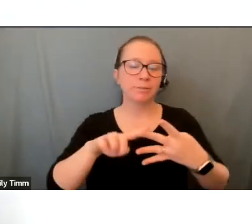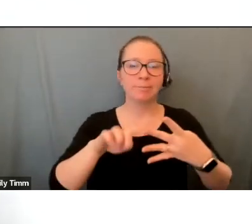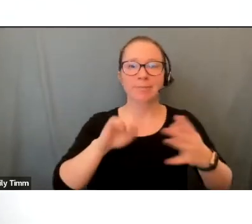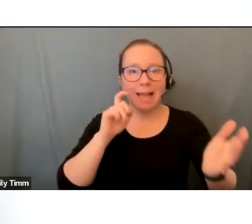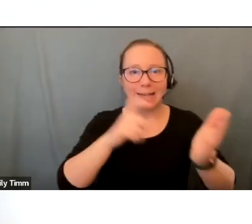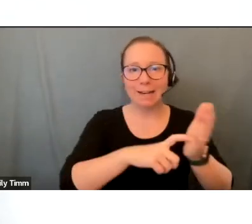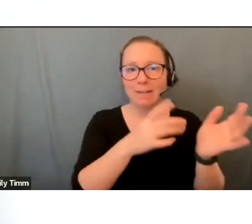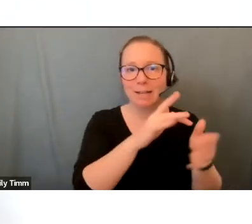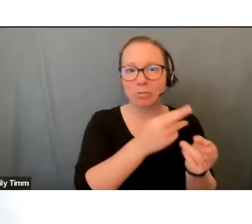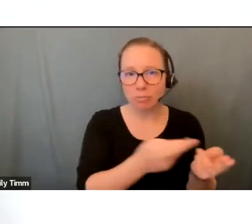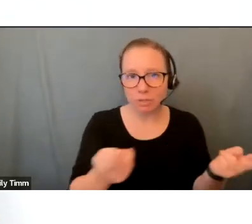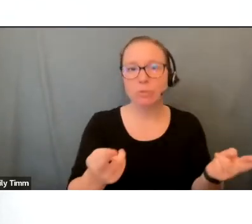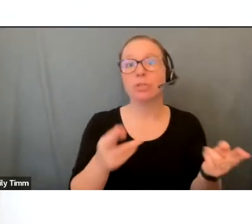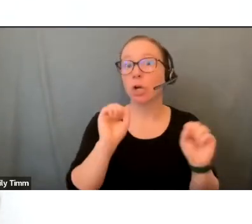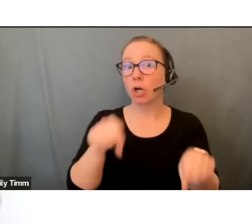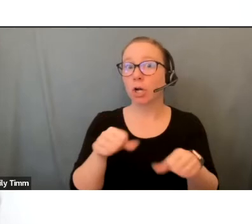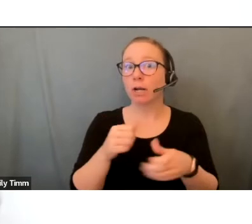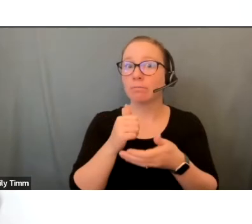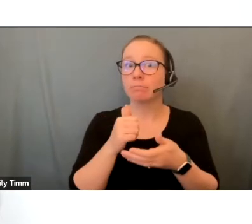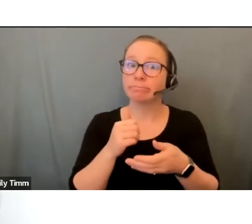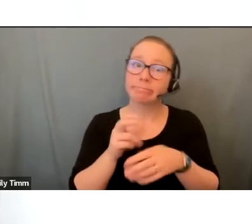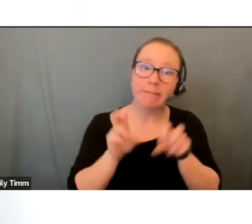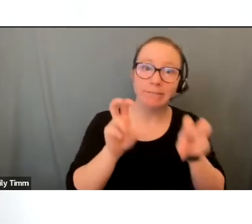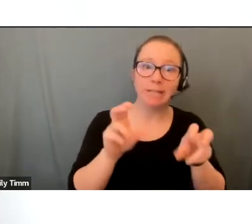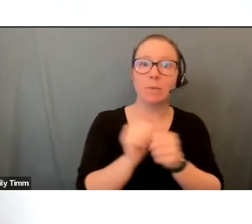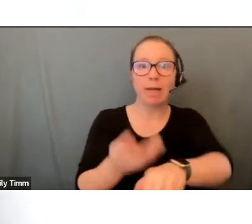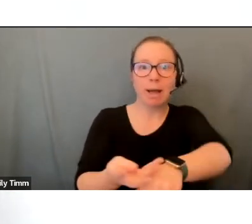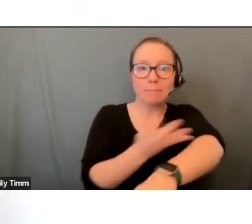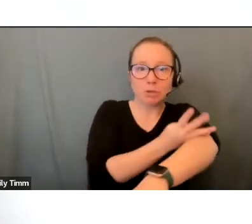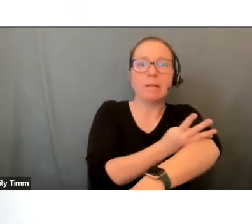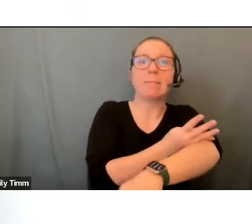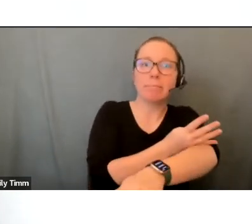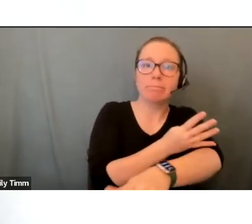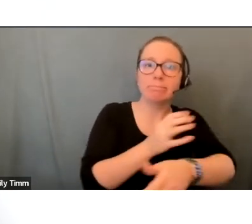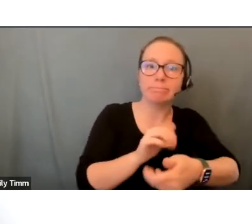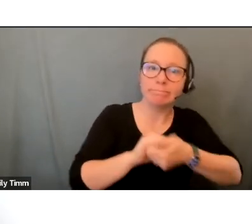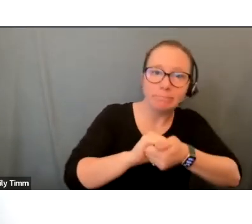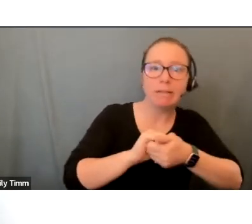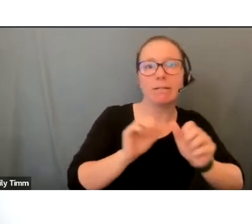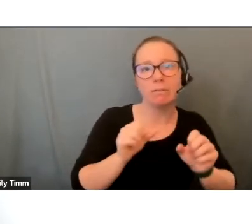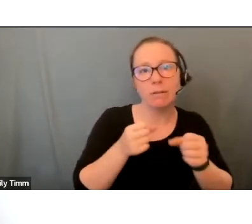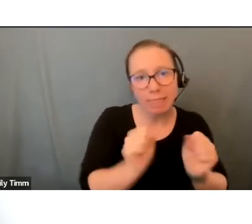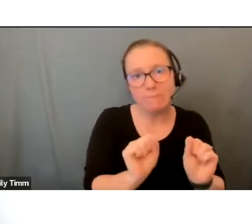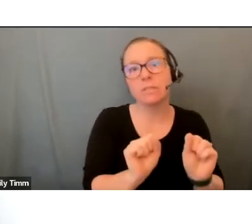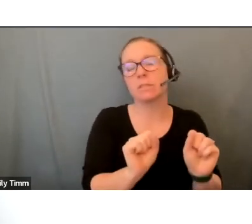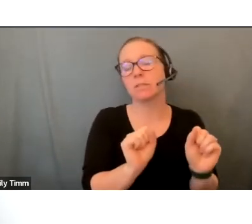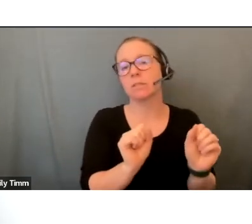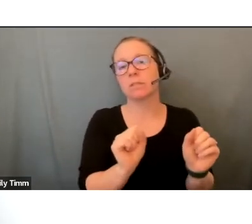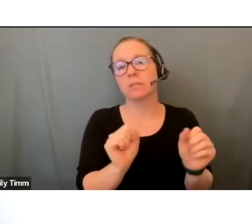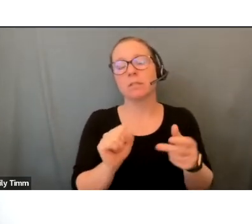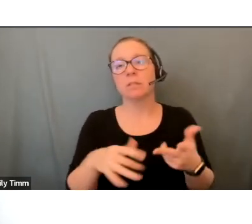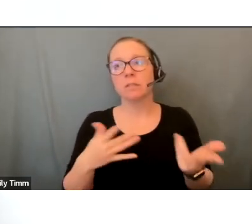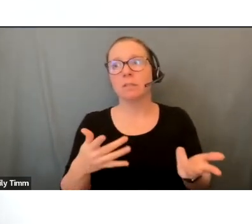could possibly be invested in upstream collaboratives or upstream efforts. And